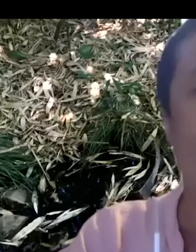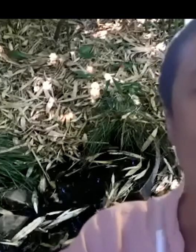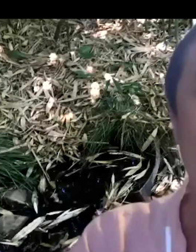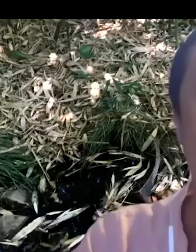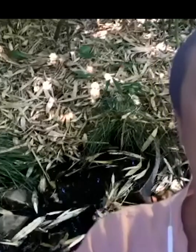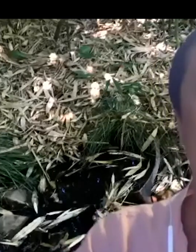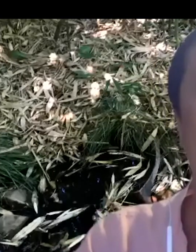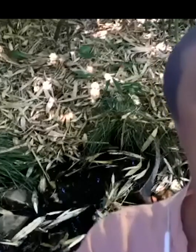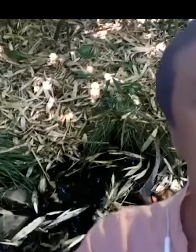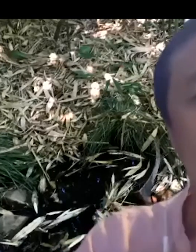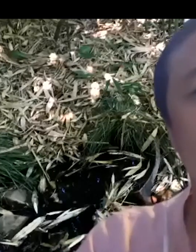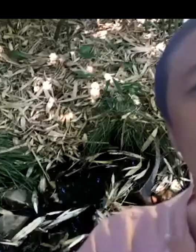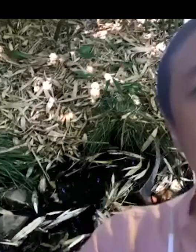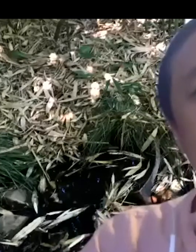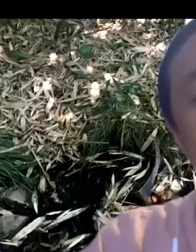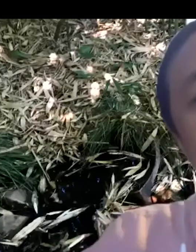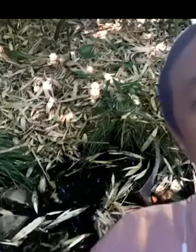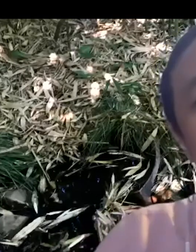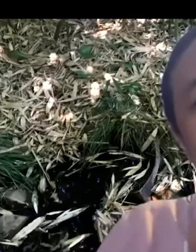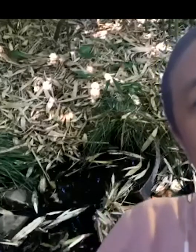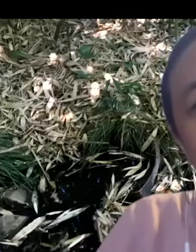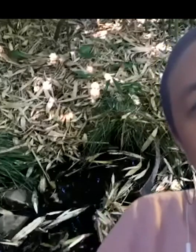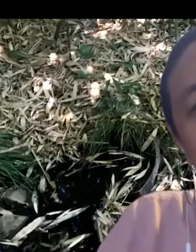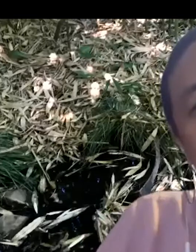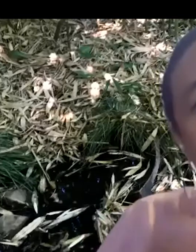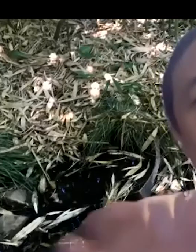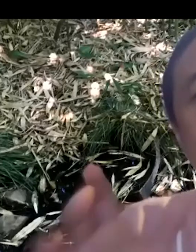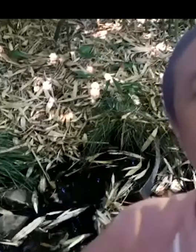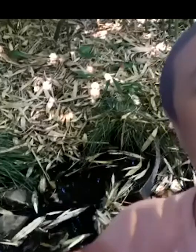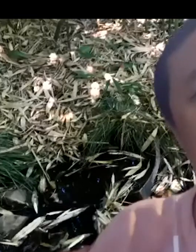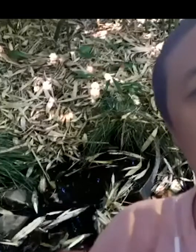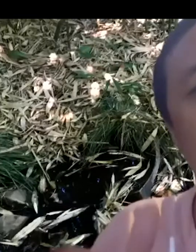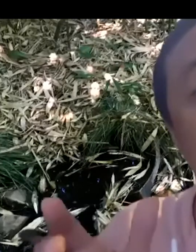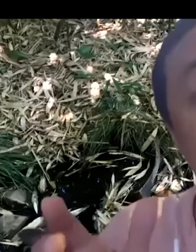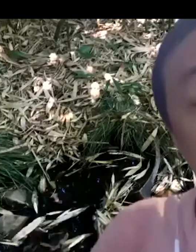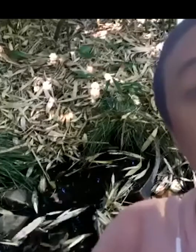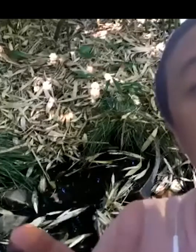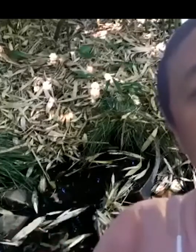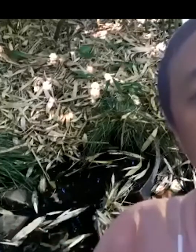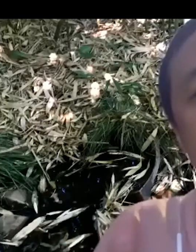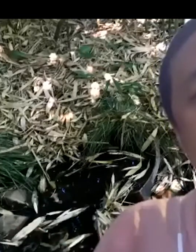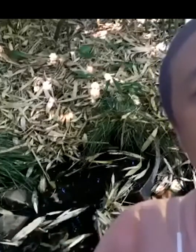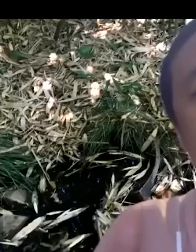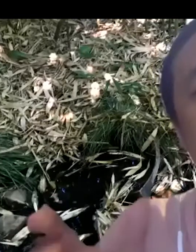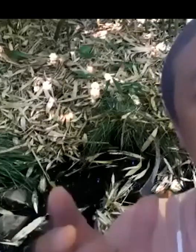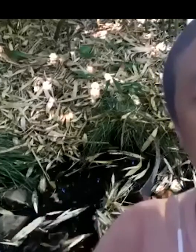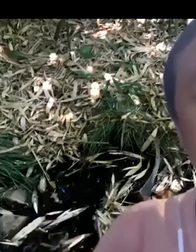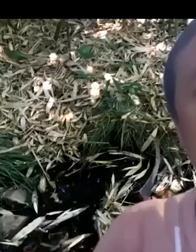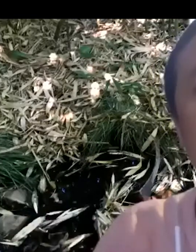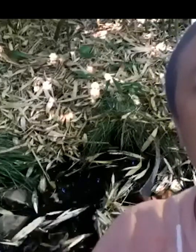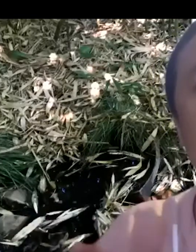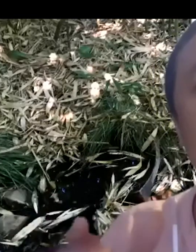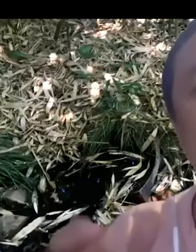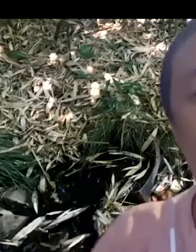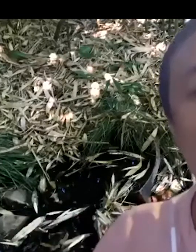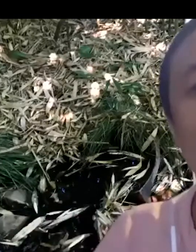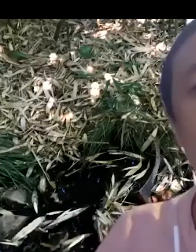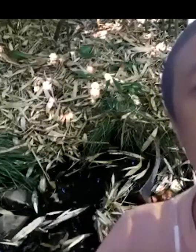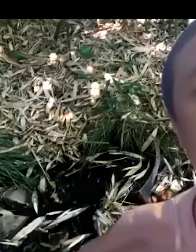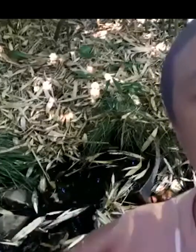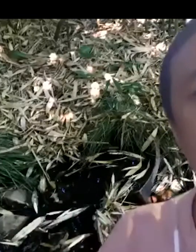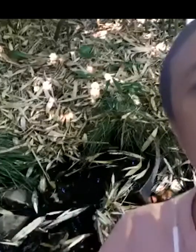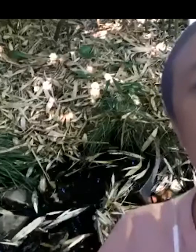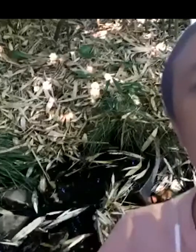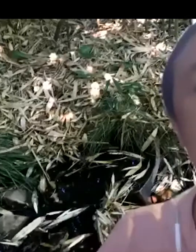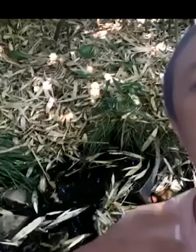hair. And having said that, making sure that we affirm that beauty of Blackness